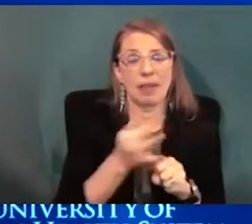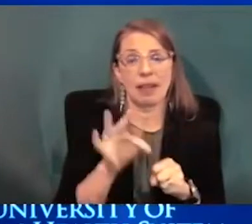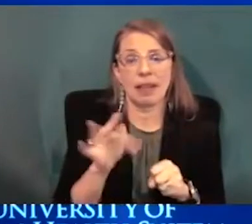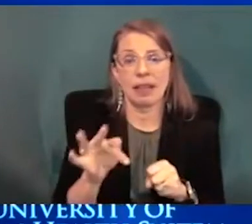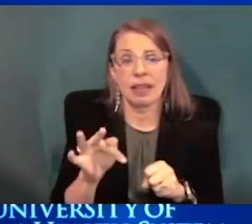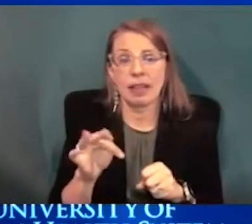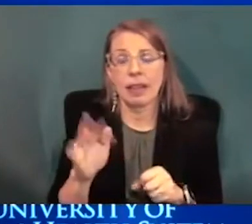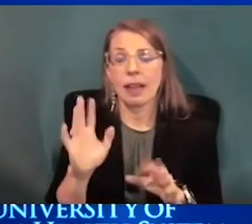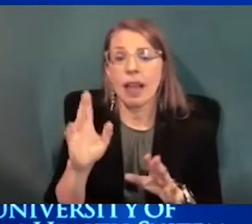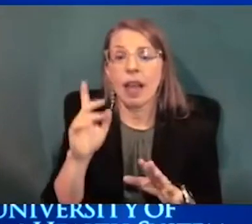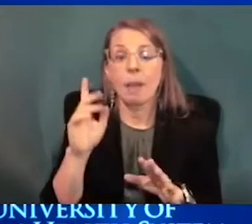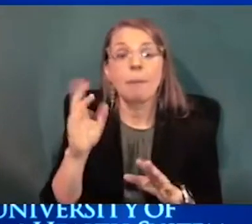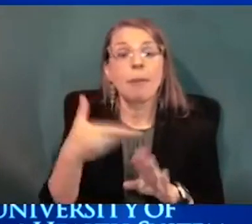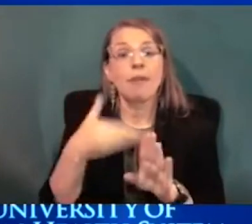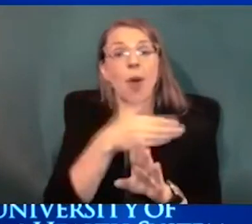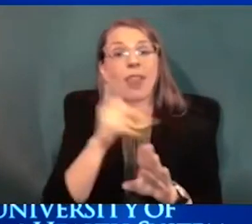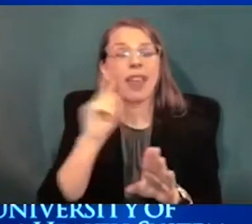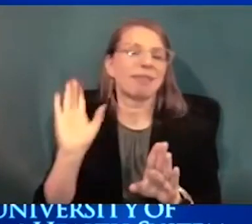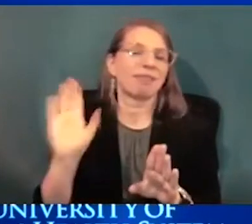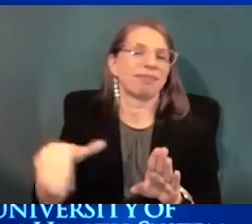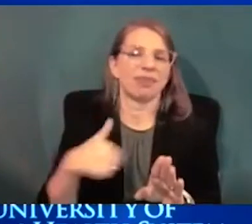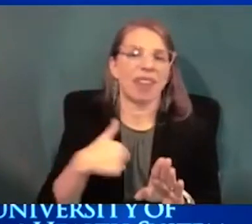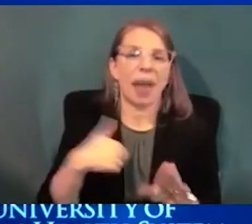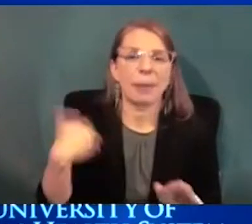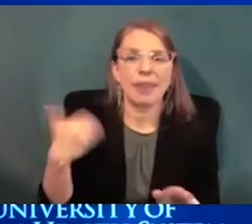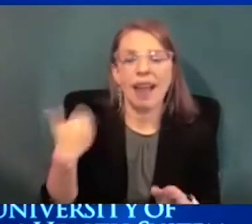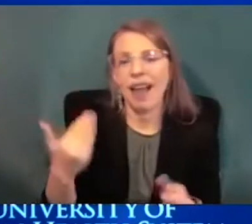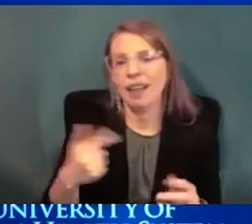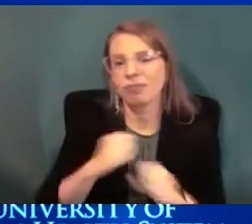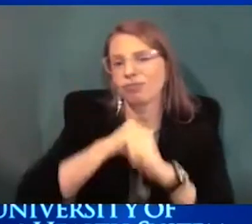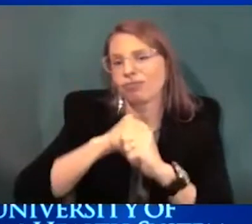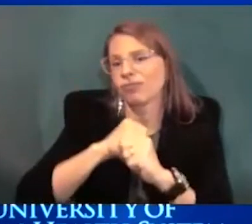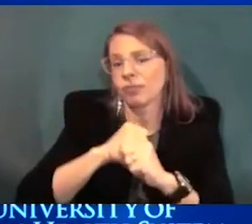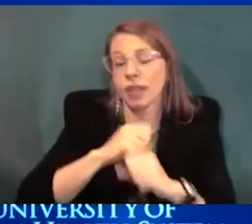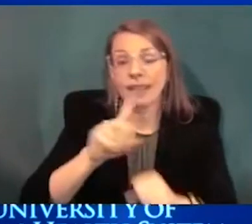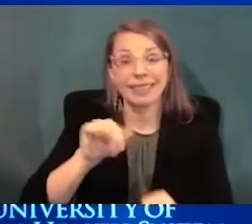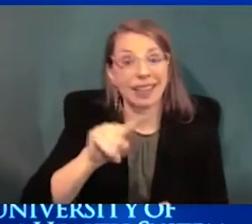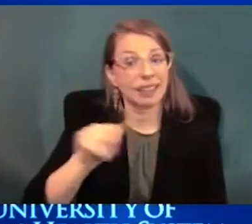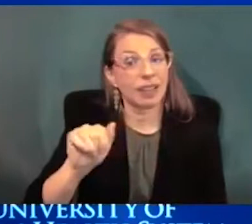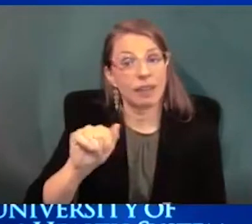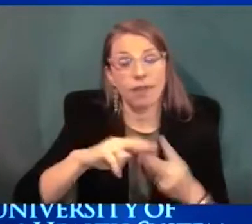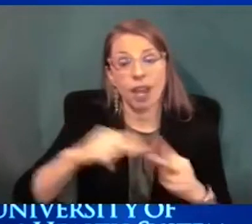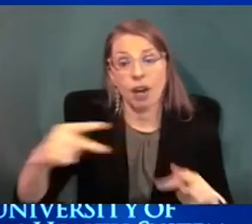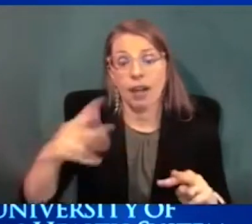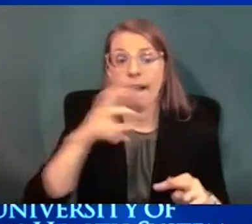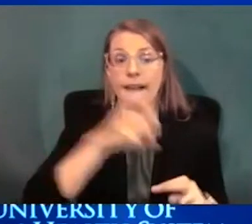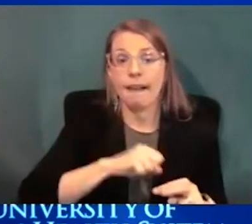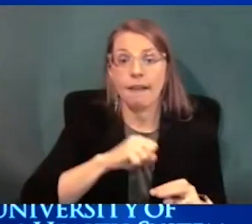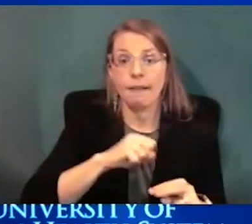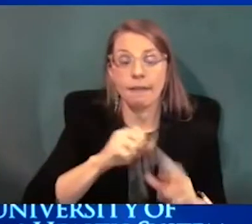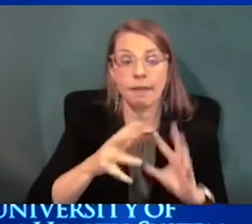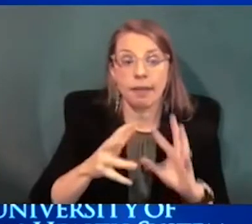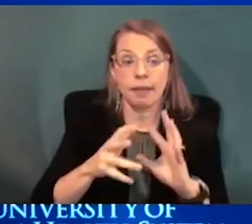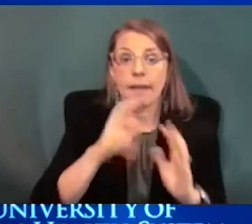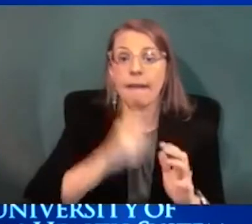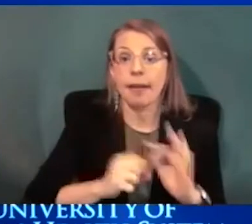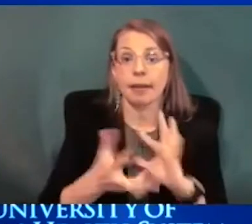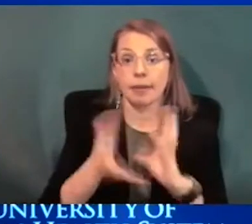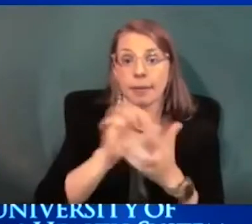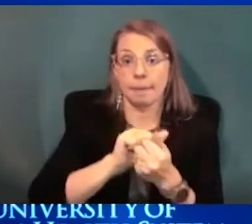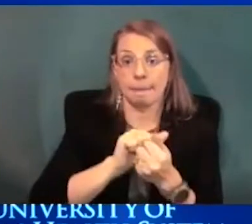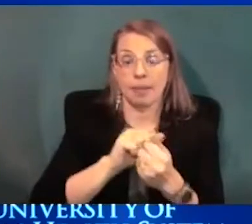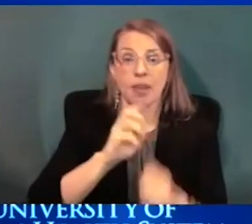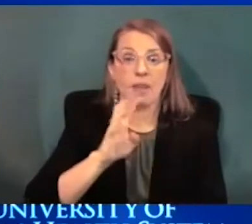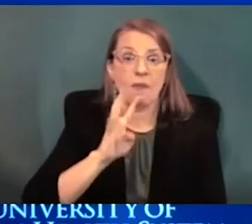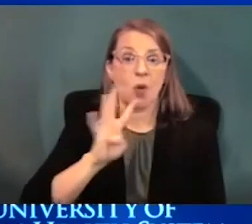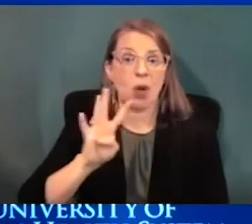protected. Don't think that with the Delta variant if you're not vaccinated. The average age of hospitalization dropped from the mid-60s to